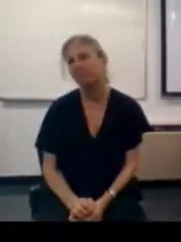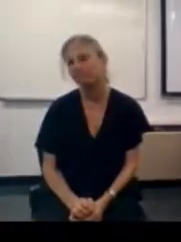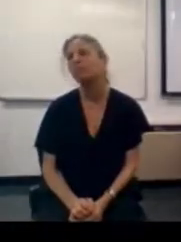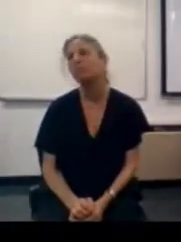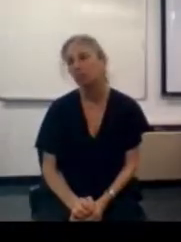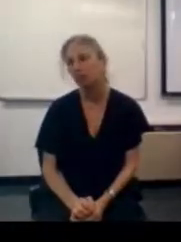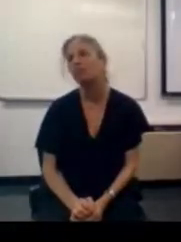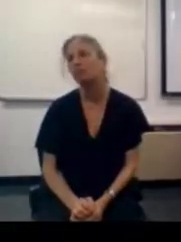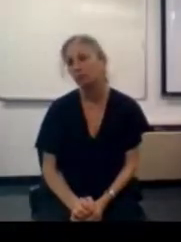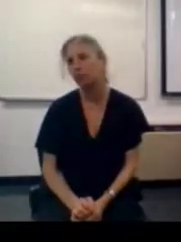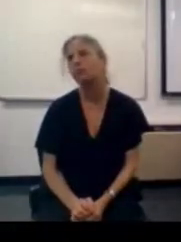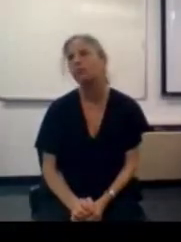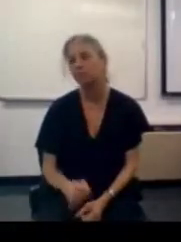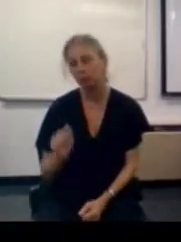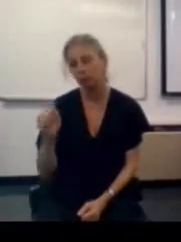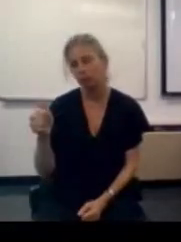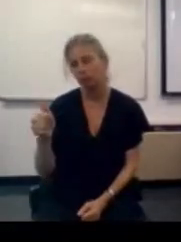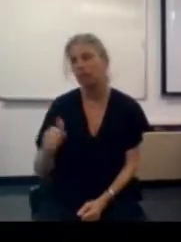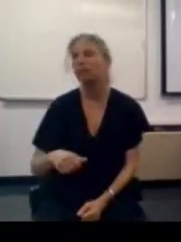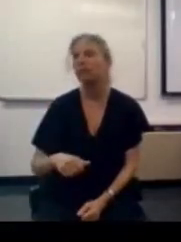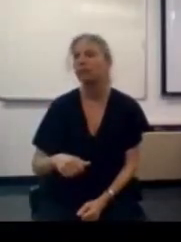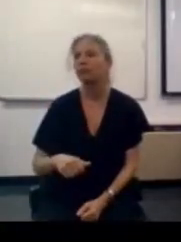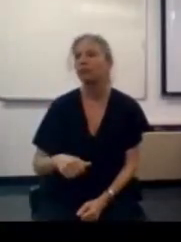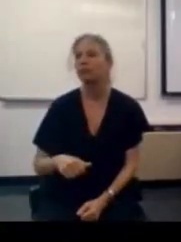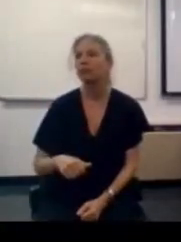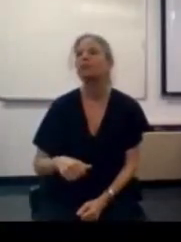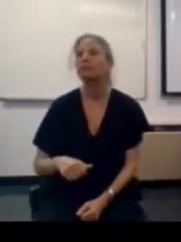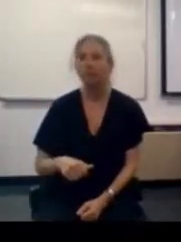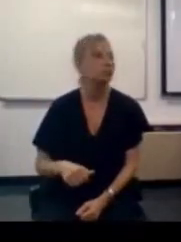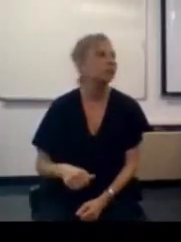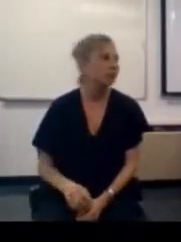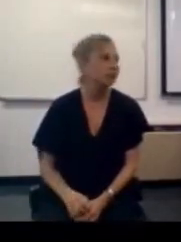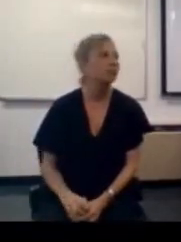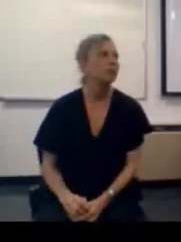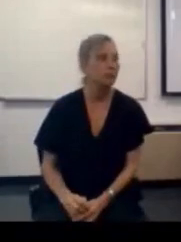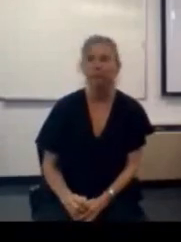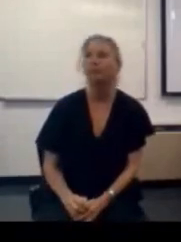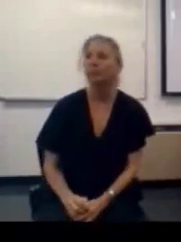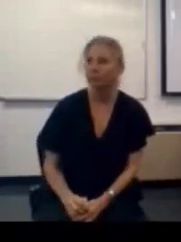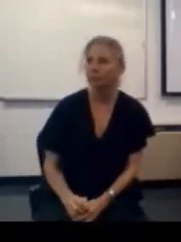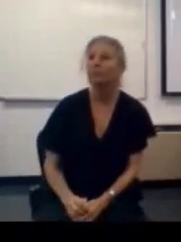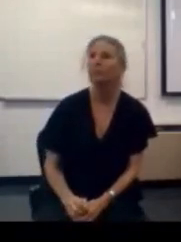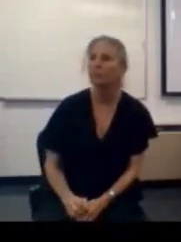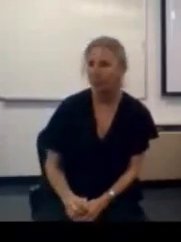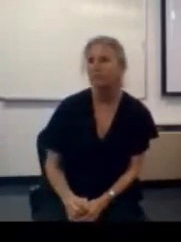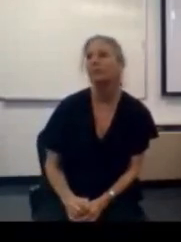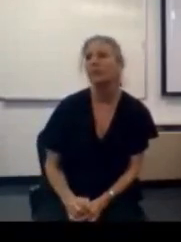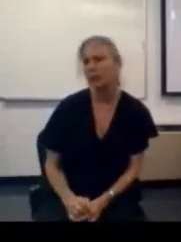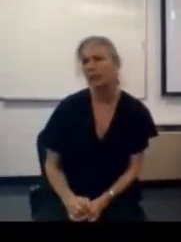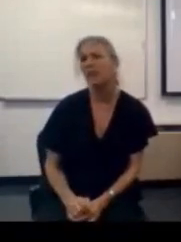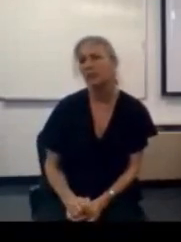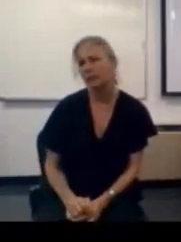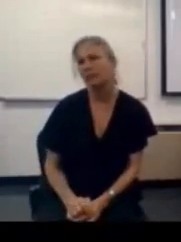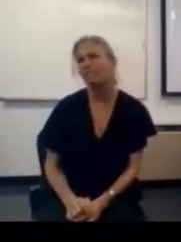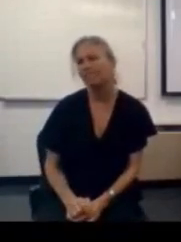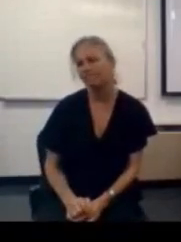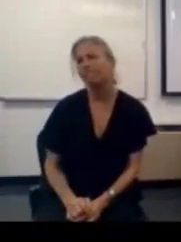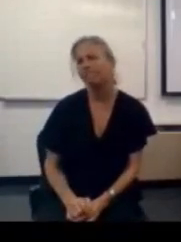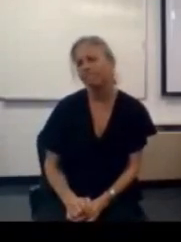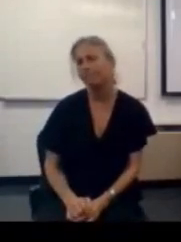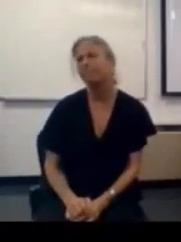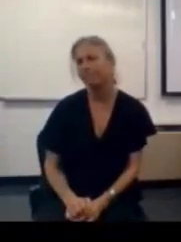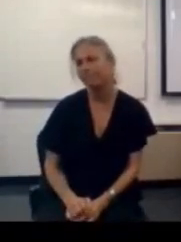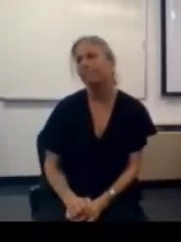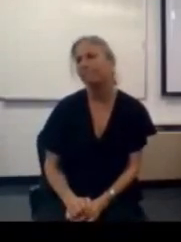Absolutely. And okay, the good news is later this afternoon, Cliff and Jessica will take an even deeper dive on this